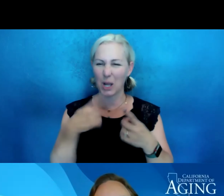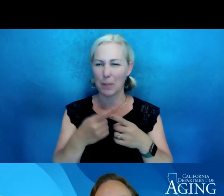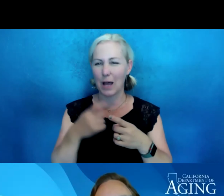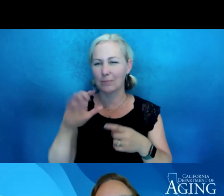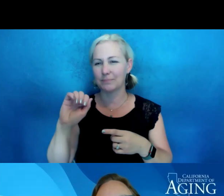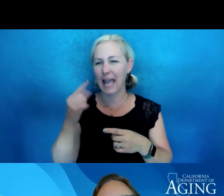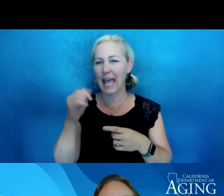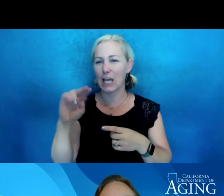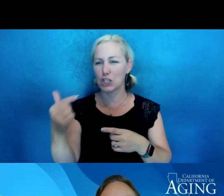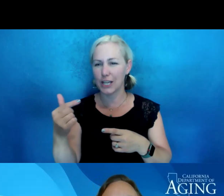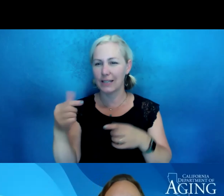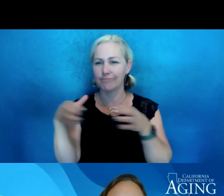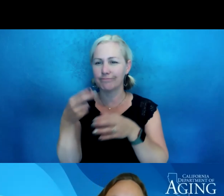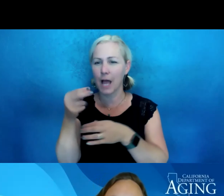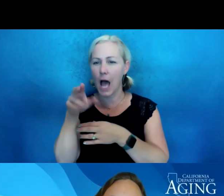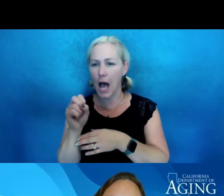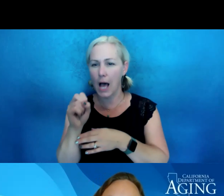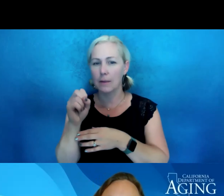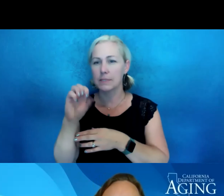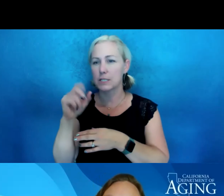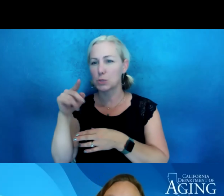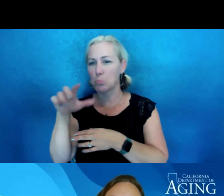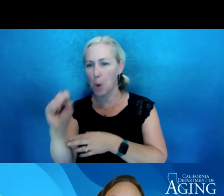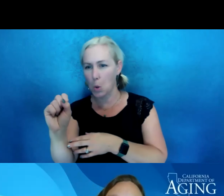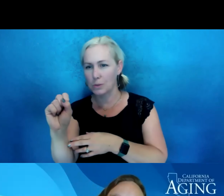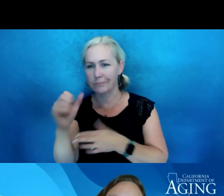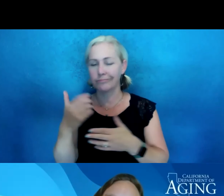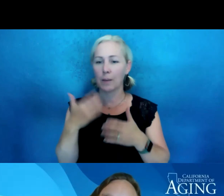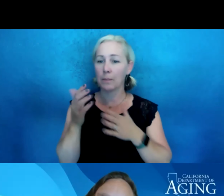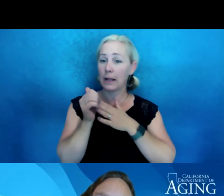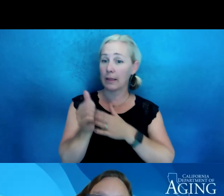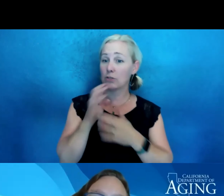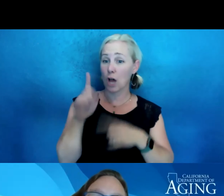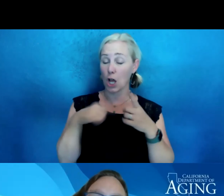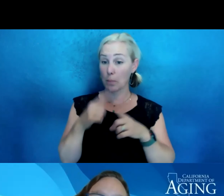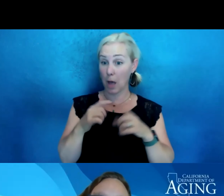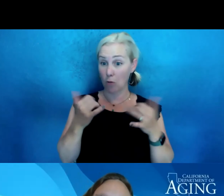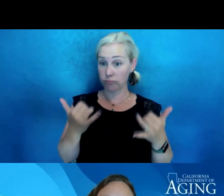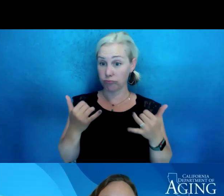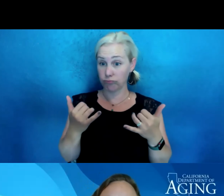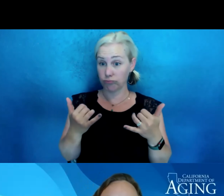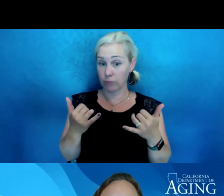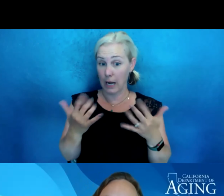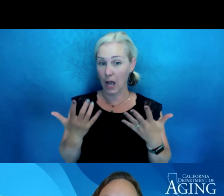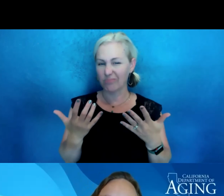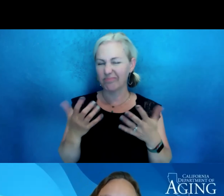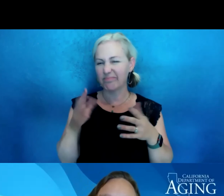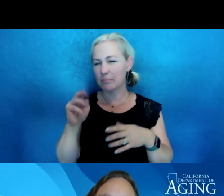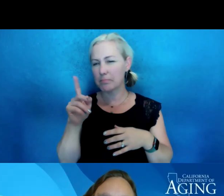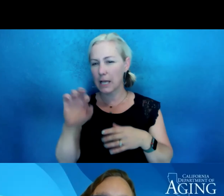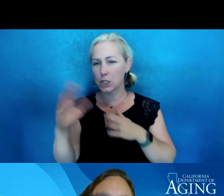spokes together. I'm going to lead us off by talking about the moment we're in right now and the Master Plan for